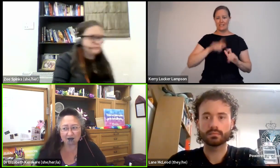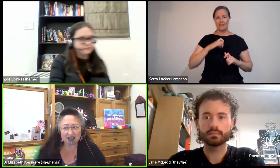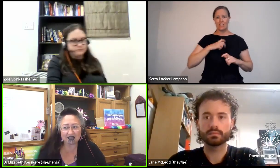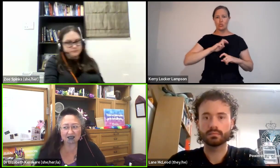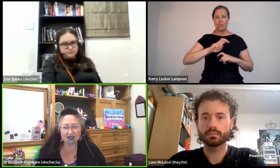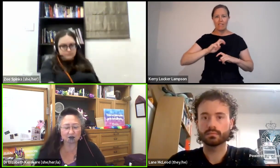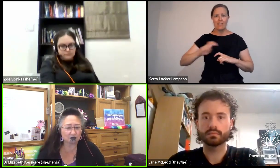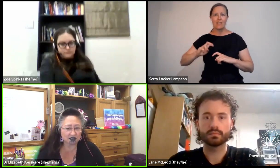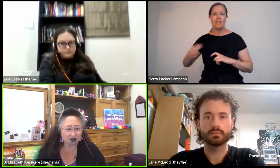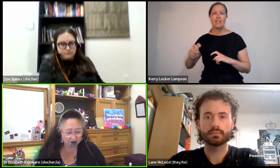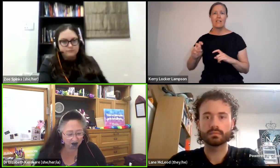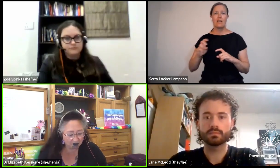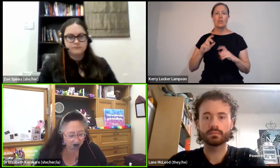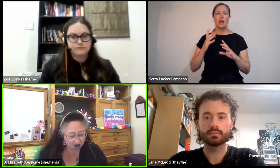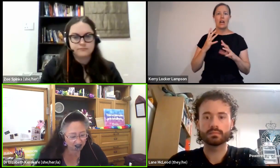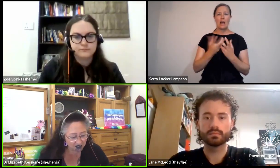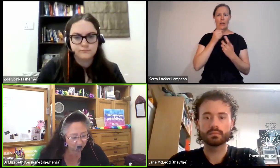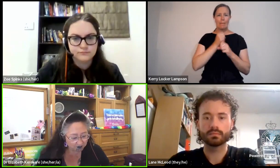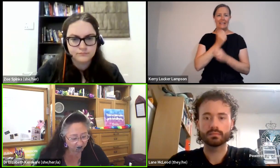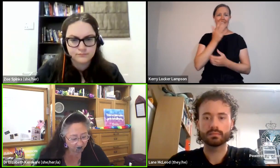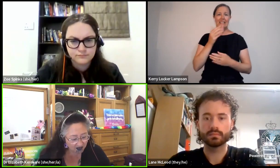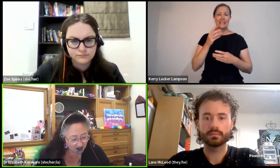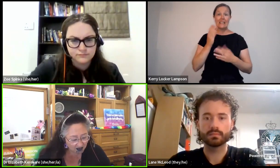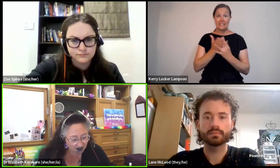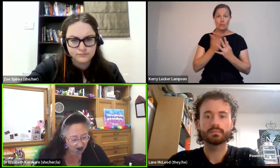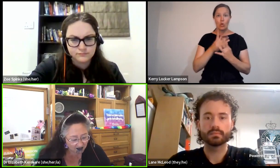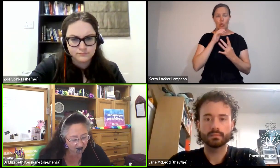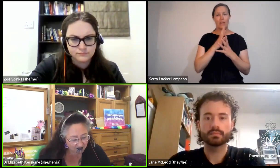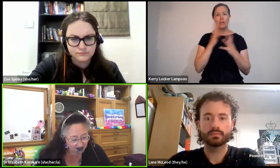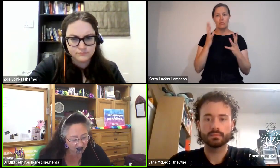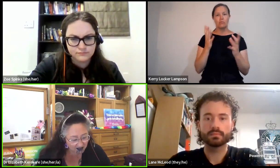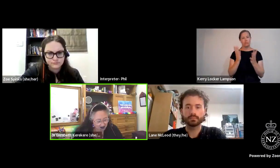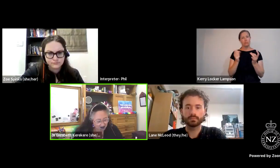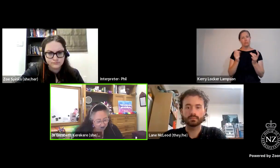how they make that accessible is going to be a big, big deal.